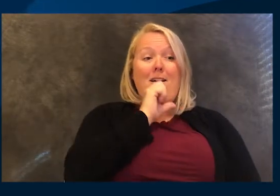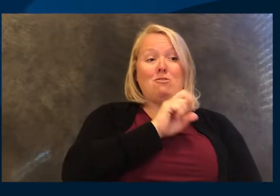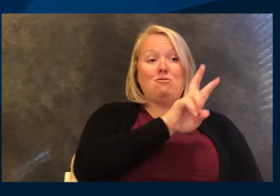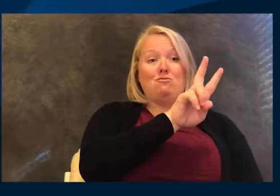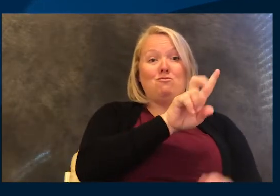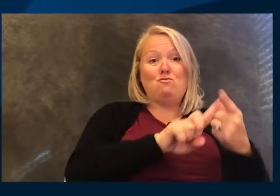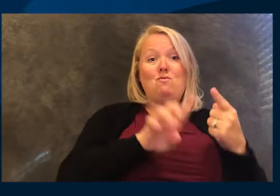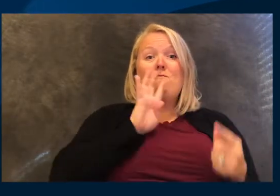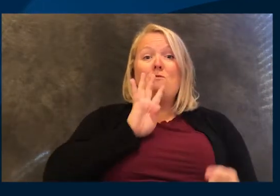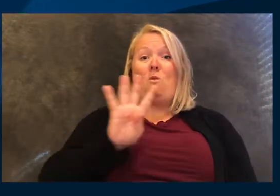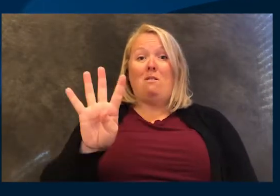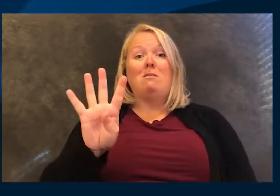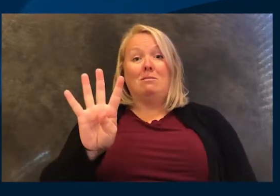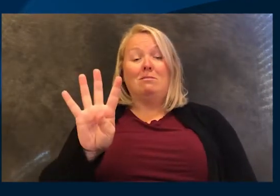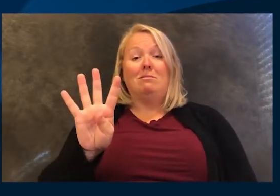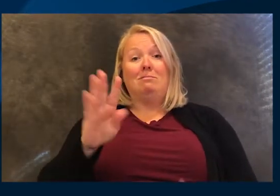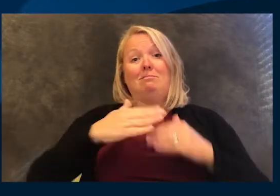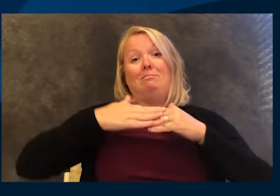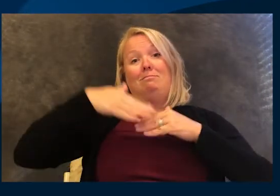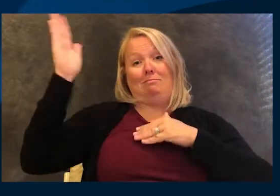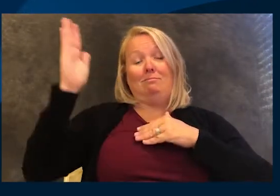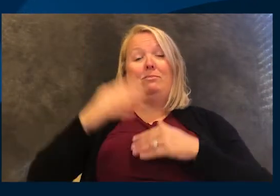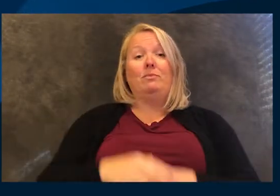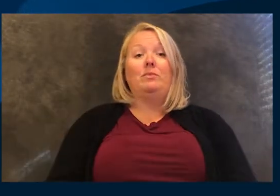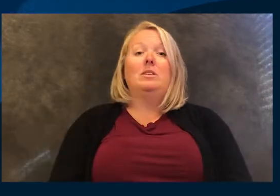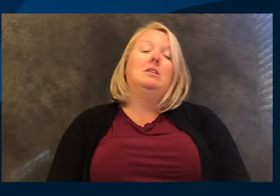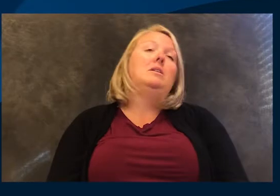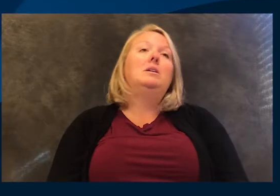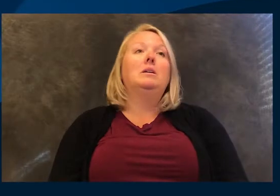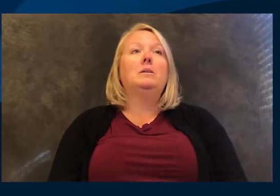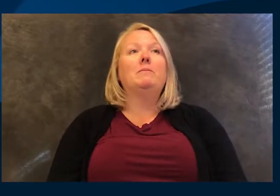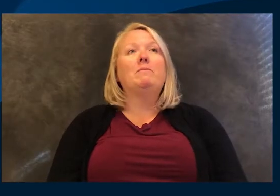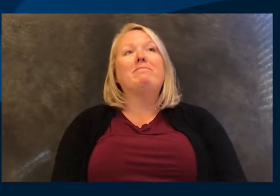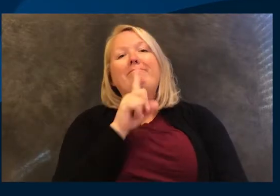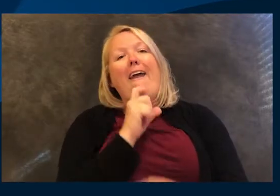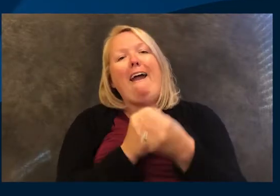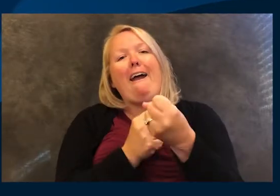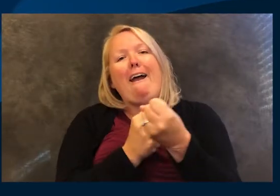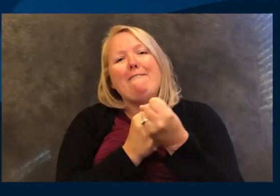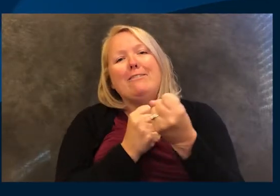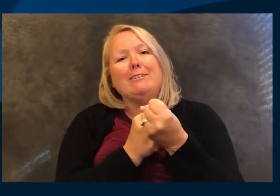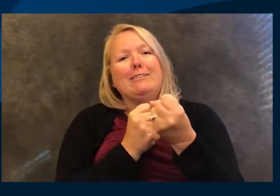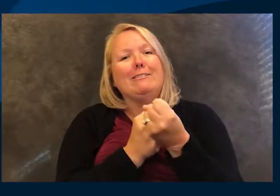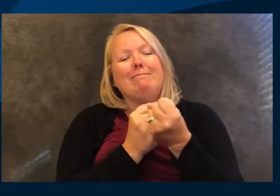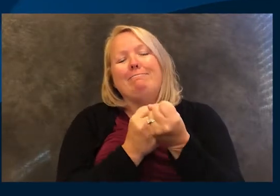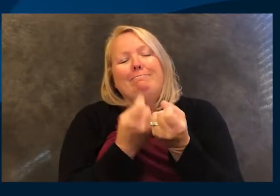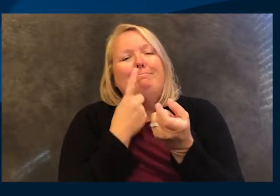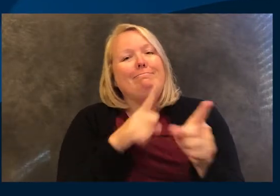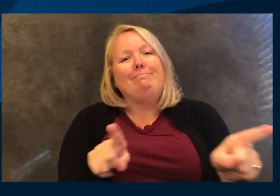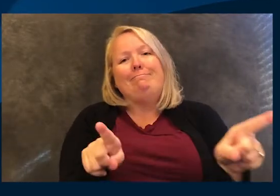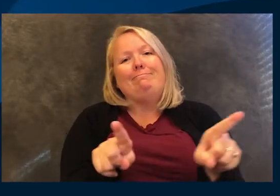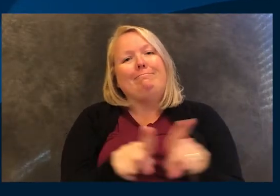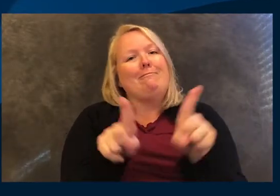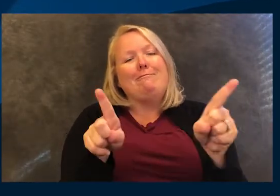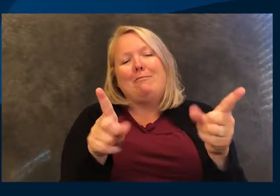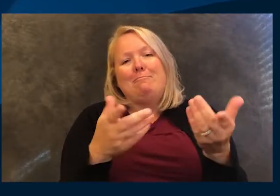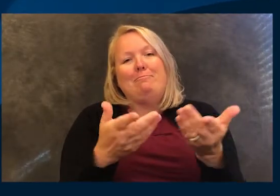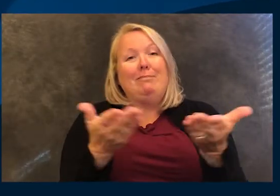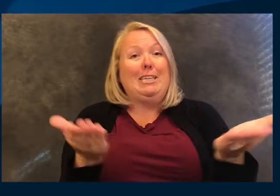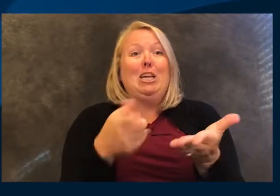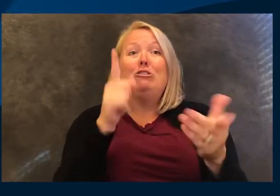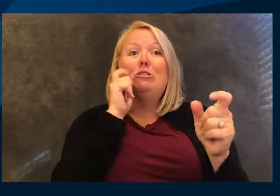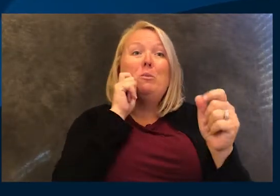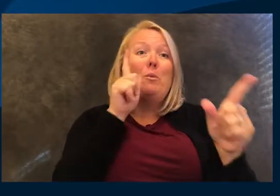April 26th. The advocacy, the messages are the same. Nothing here that will be a surprise to any of you, I'm